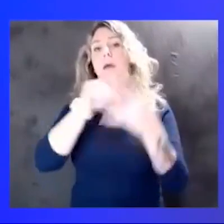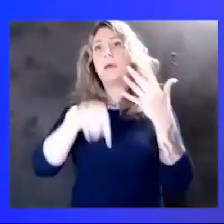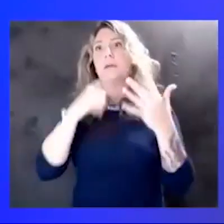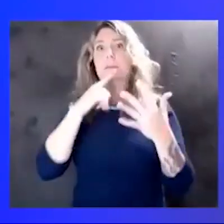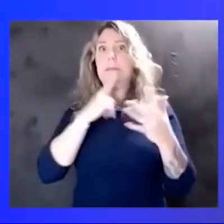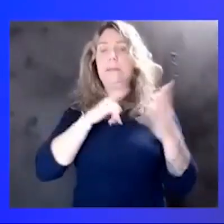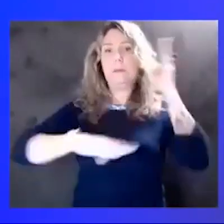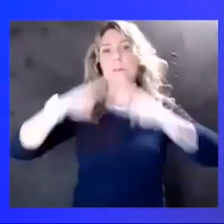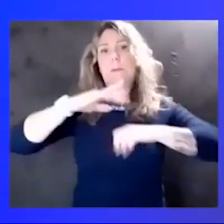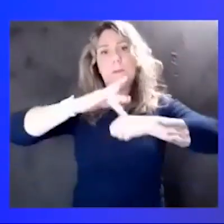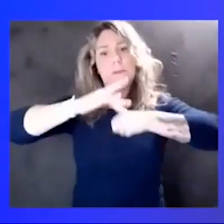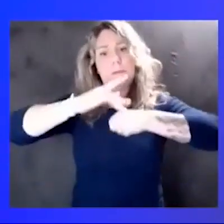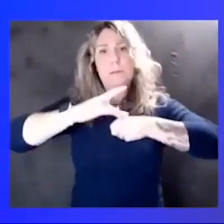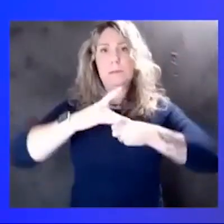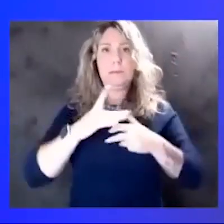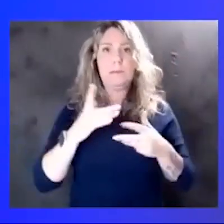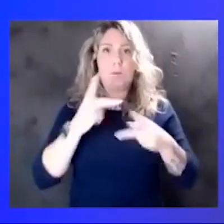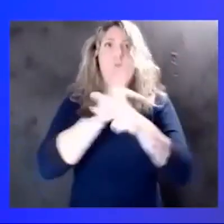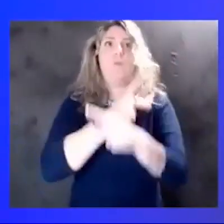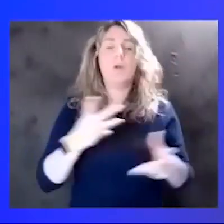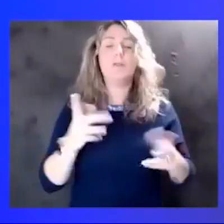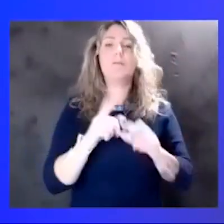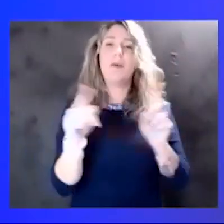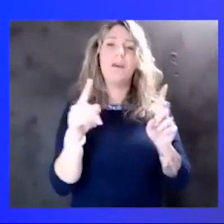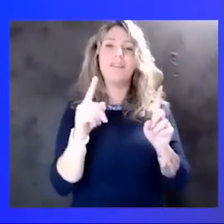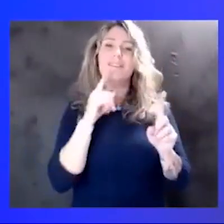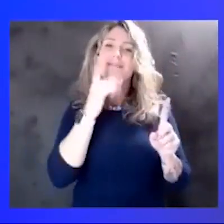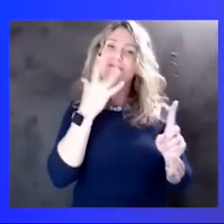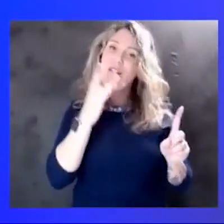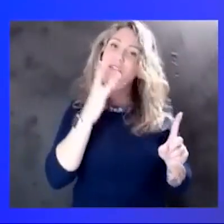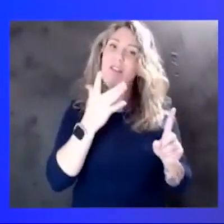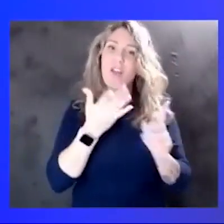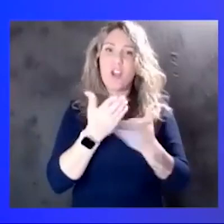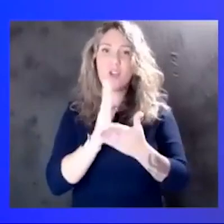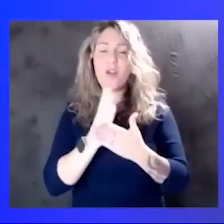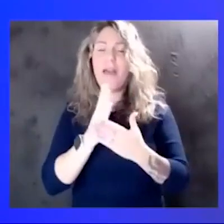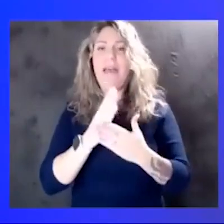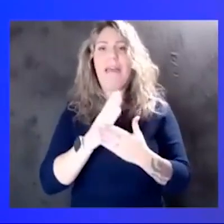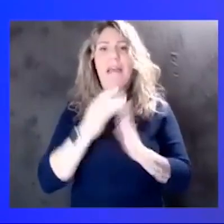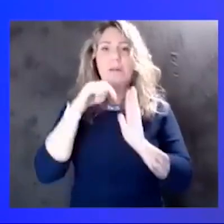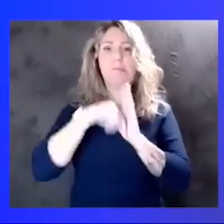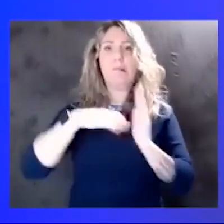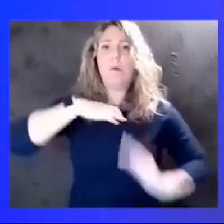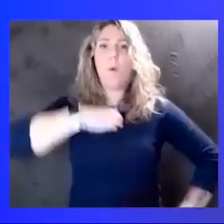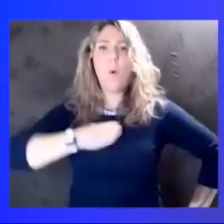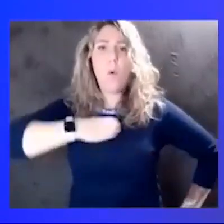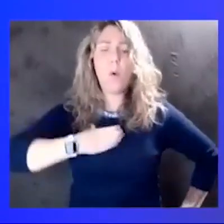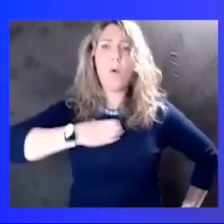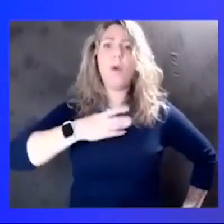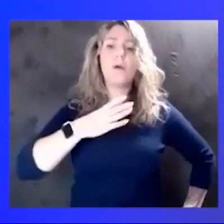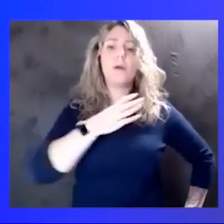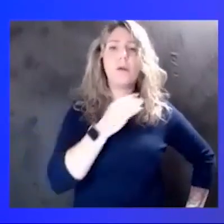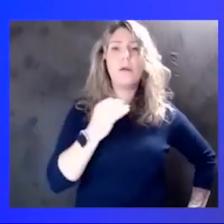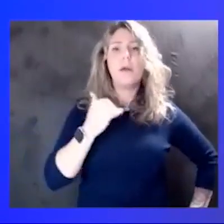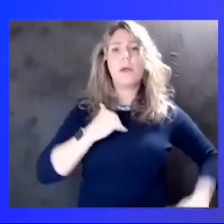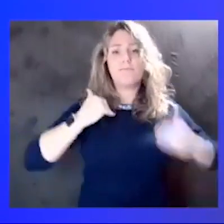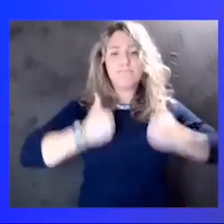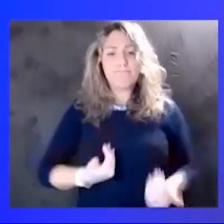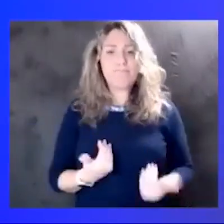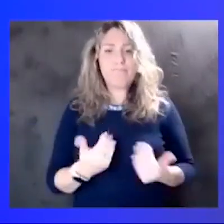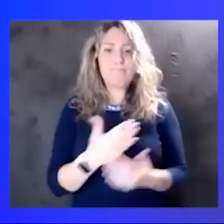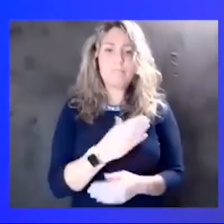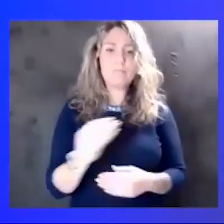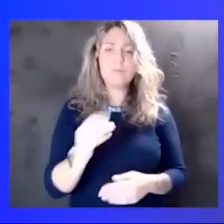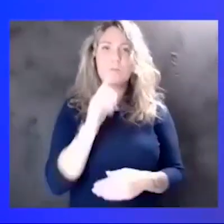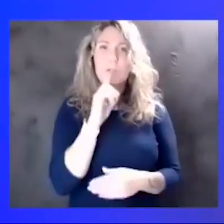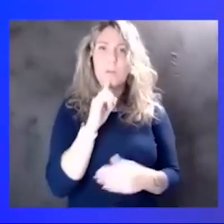But fortunately, I was okay. I did have a deep cough, exertional intolerance, very fatigued, only had